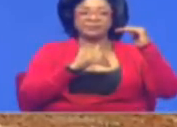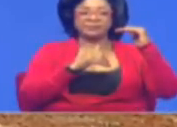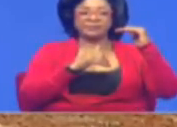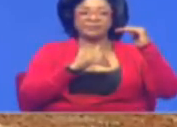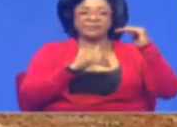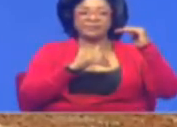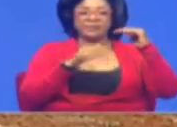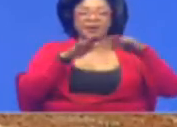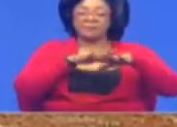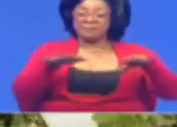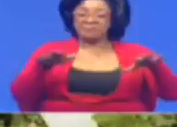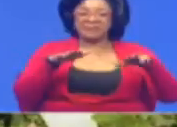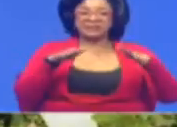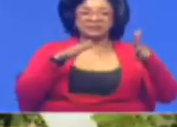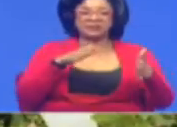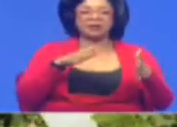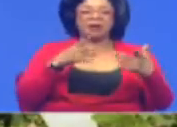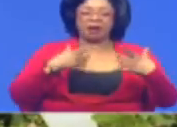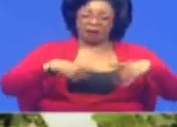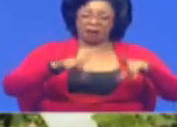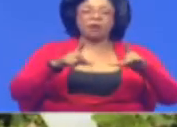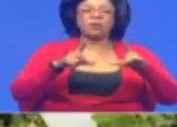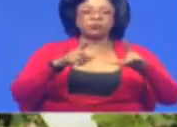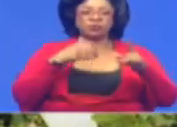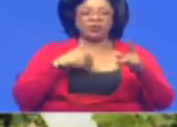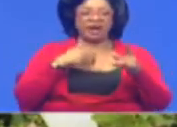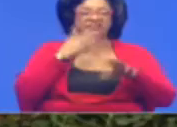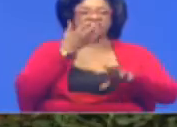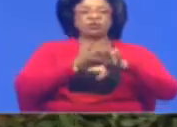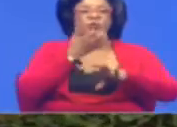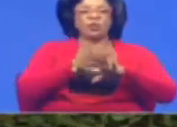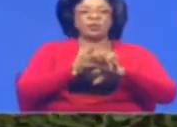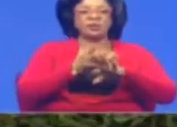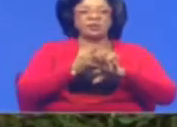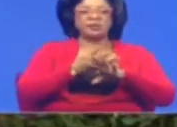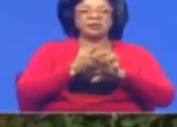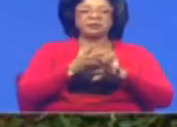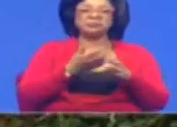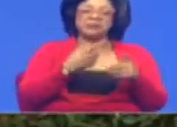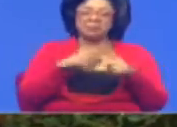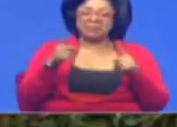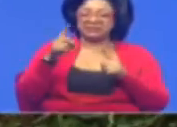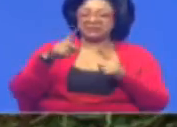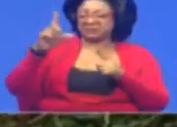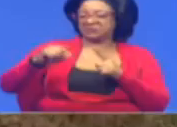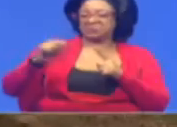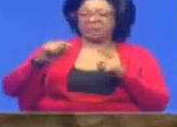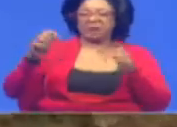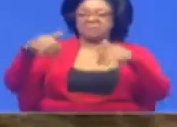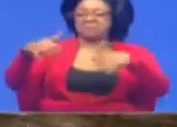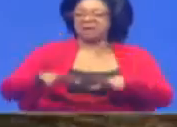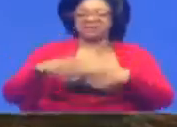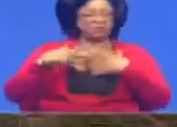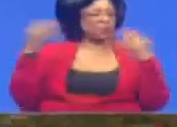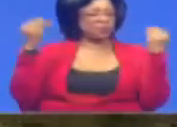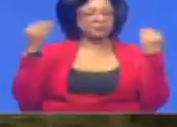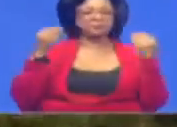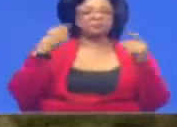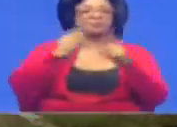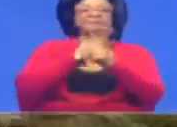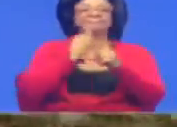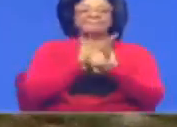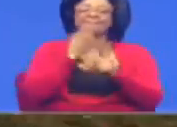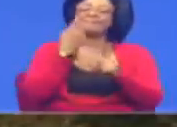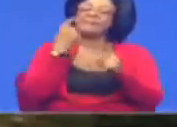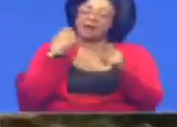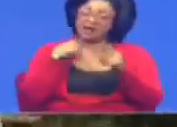permanent side allows families to put up a gravestone. The cheaper bury-and-go option on the temporary side is what a number of city dwellers have been